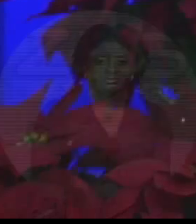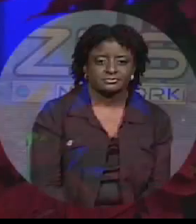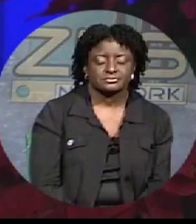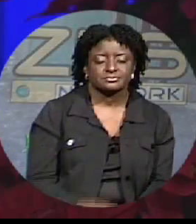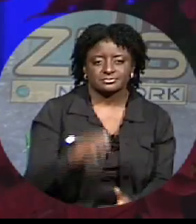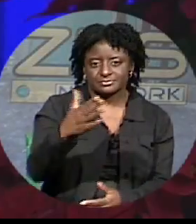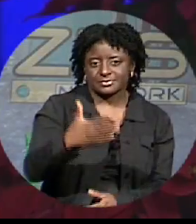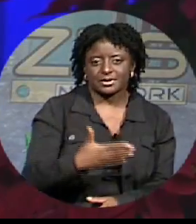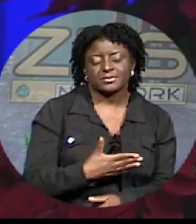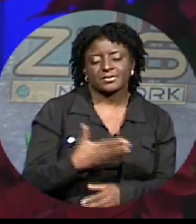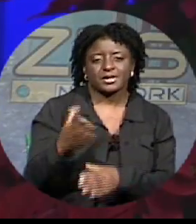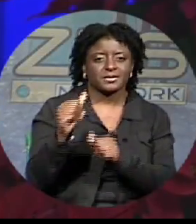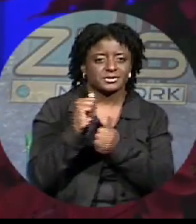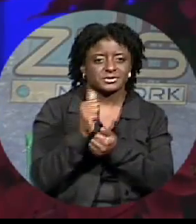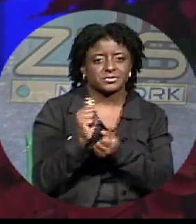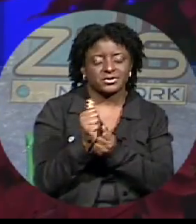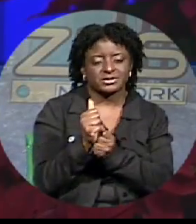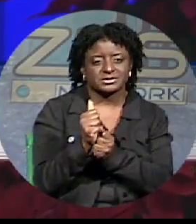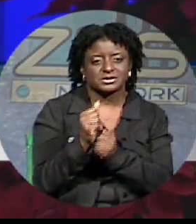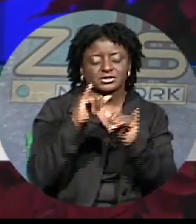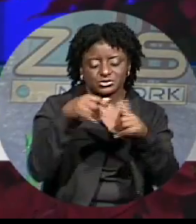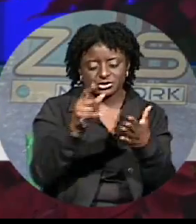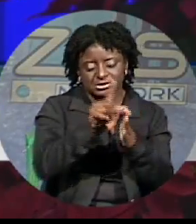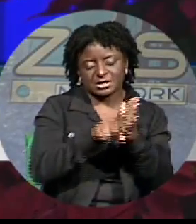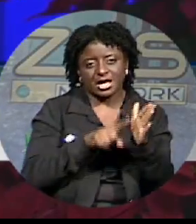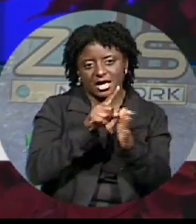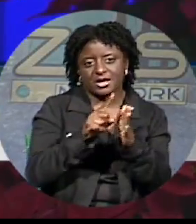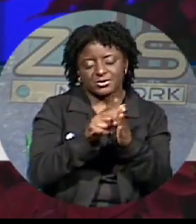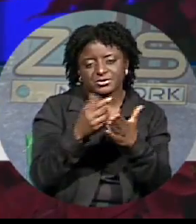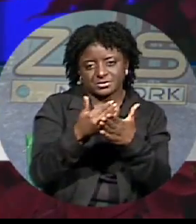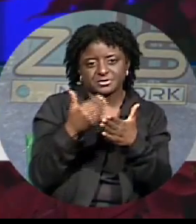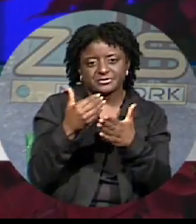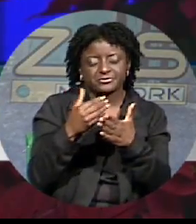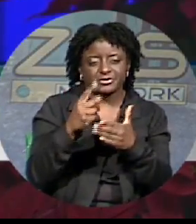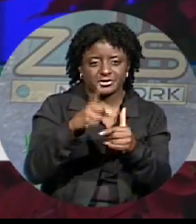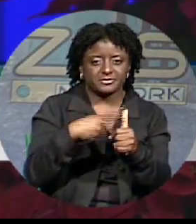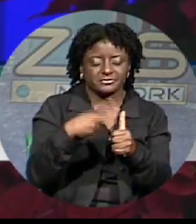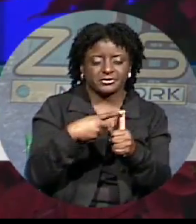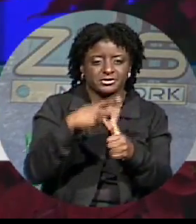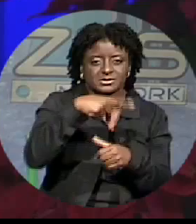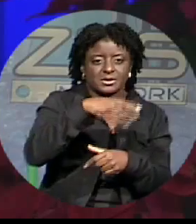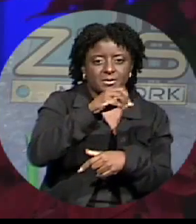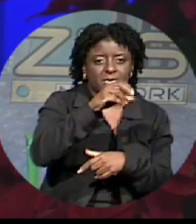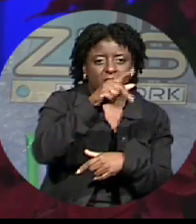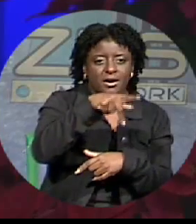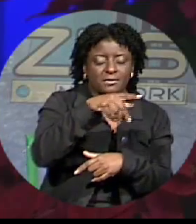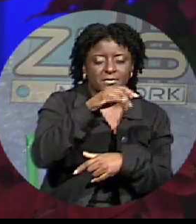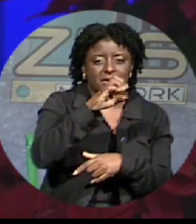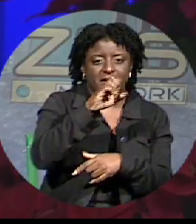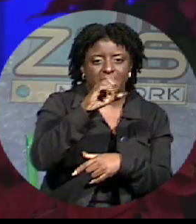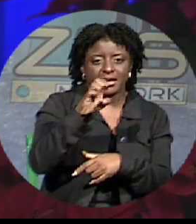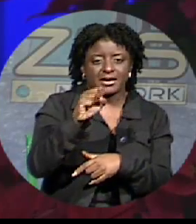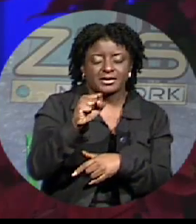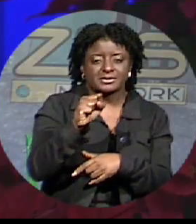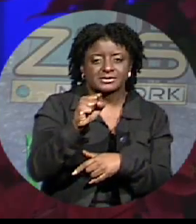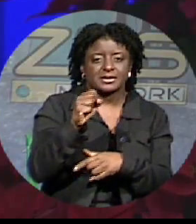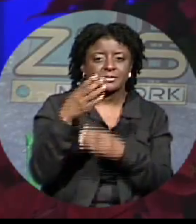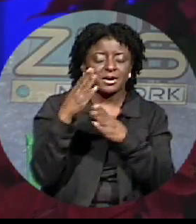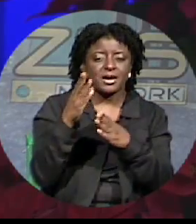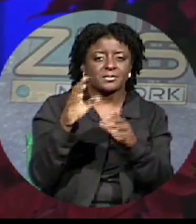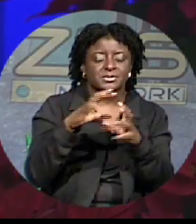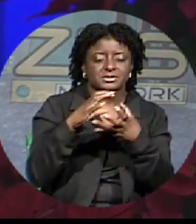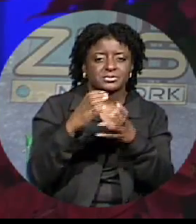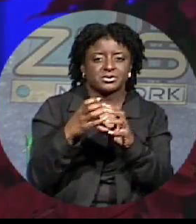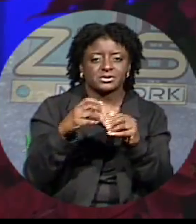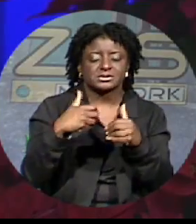Welcome to sports, everybody. We're just hours away from the inaugural Popeyes Bahamas Bowl. Kickoff is at 12 noon tomorrow inside the Thomas